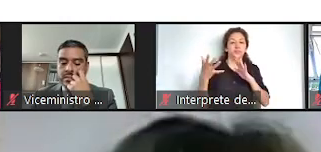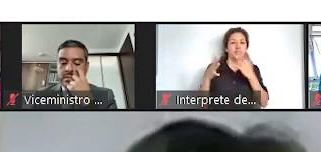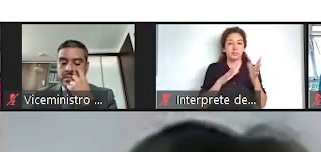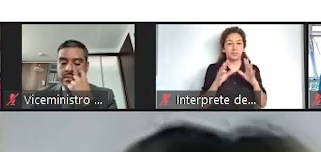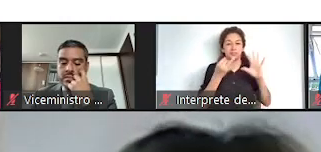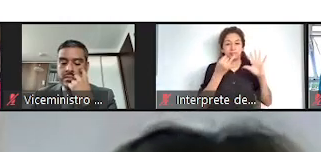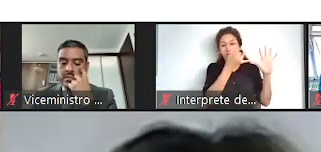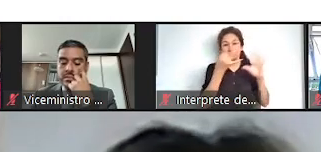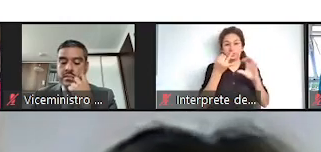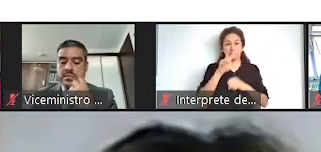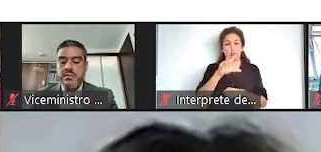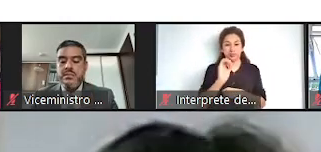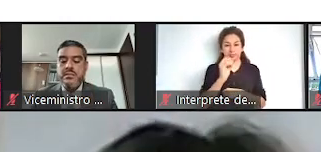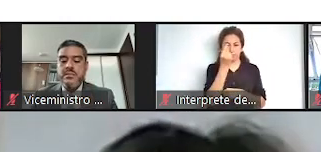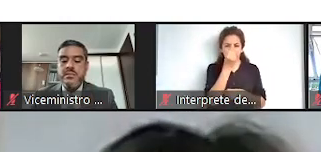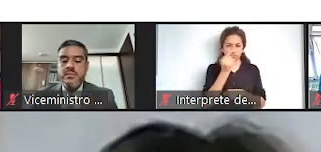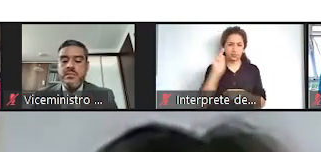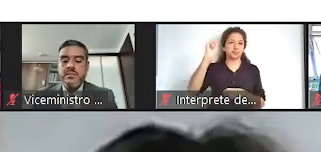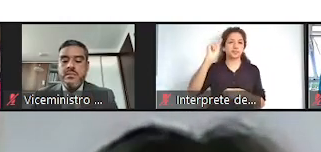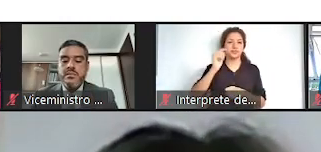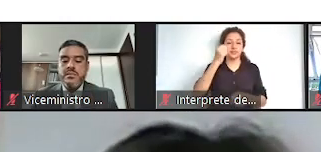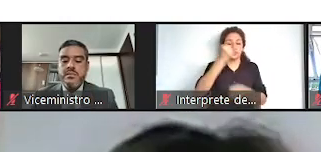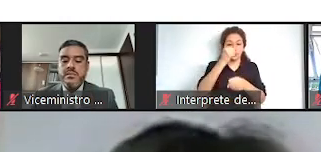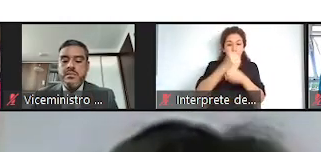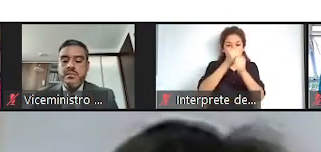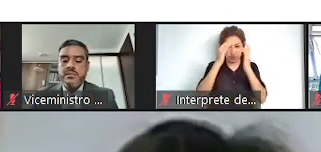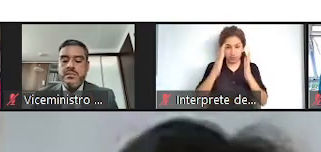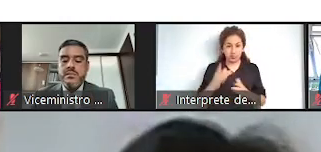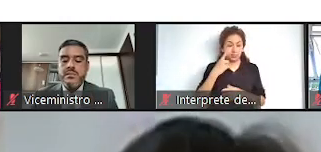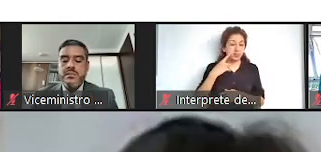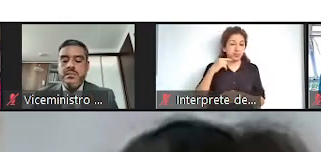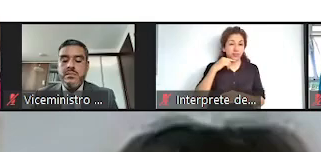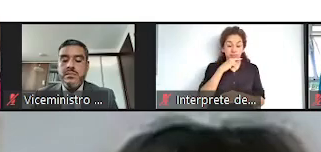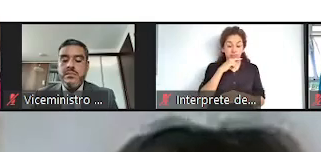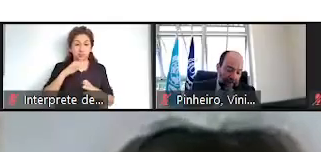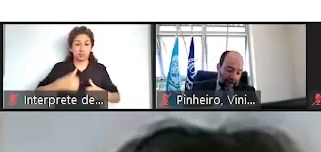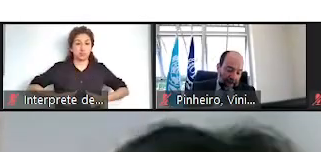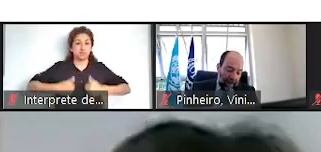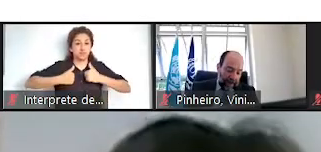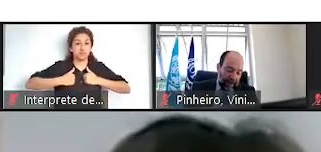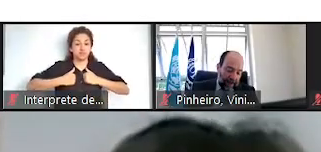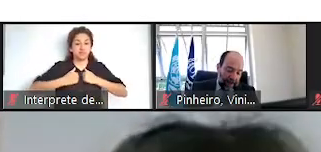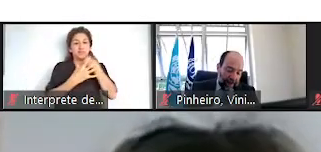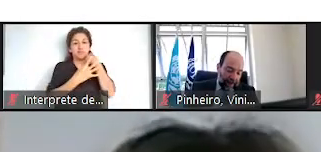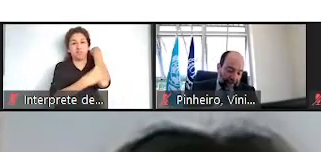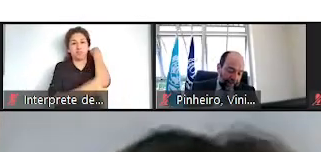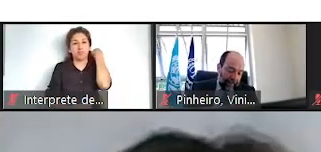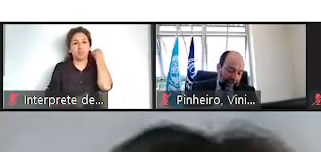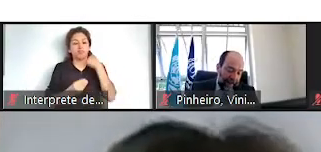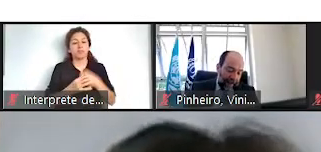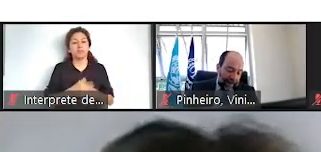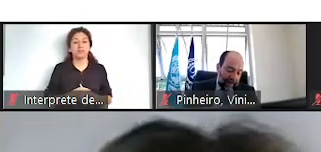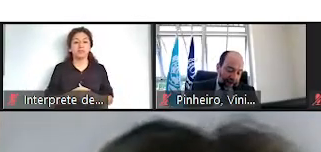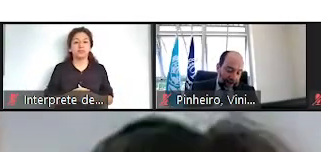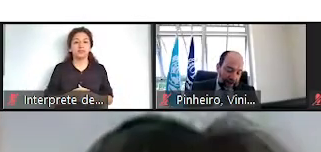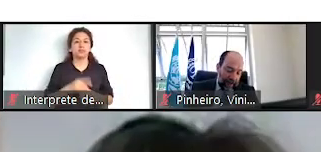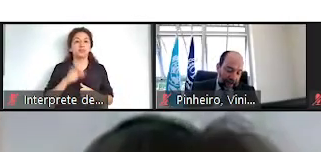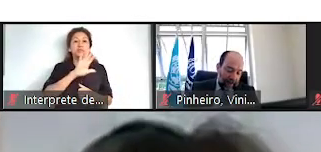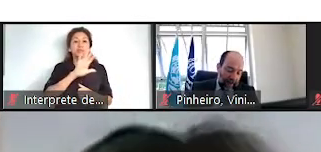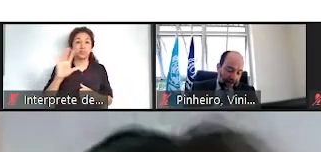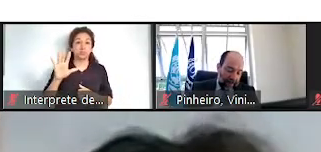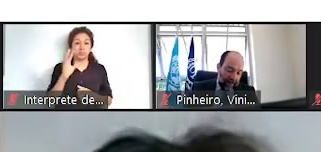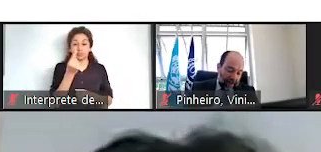around 730 million workers in the word world live in